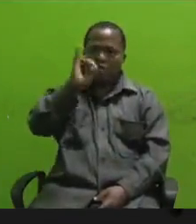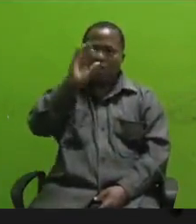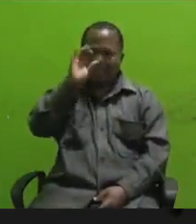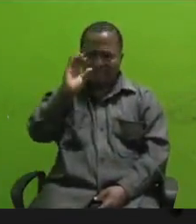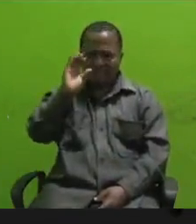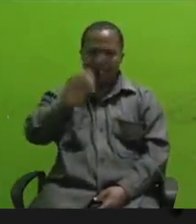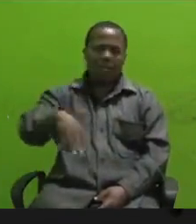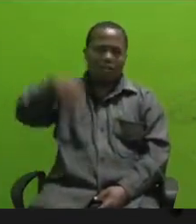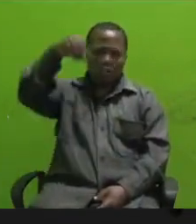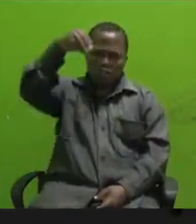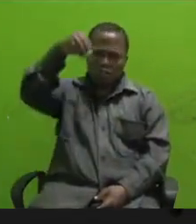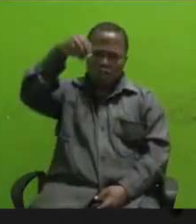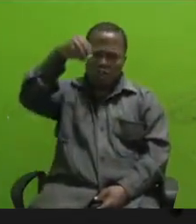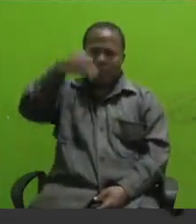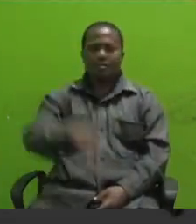Toxic.